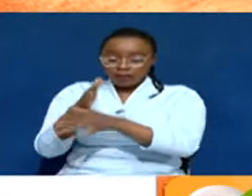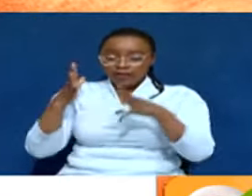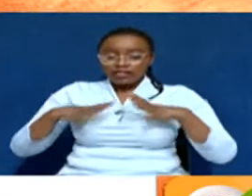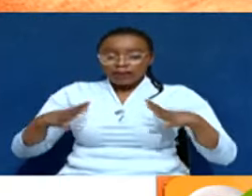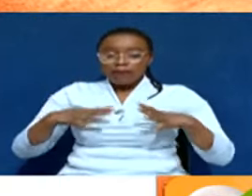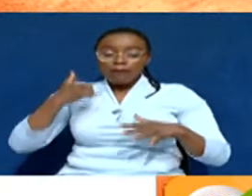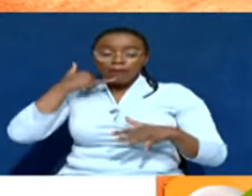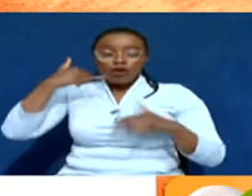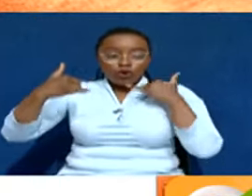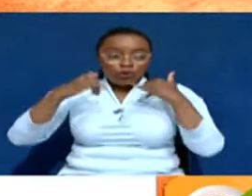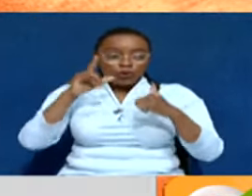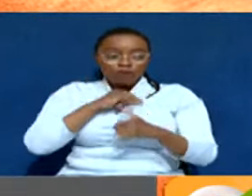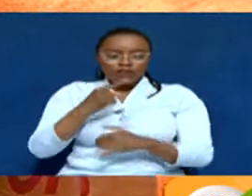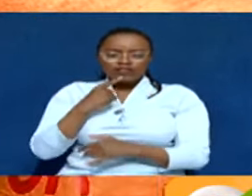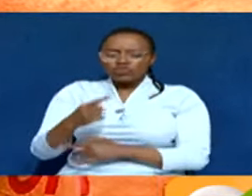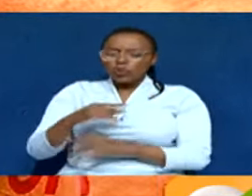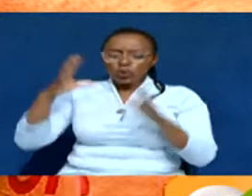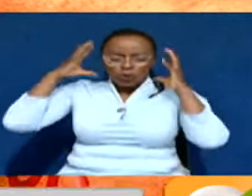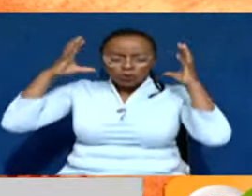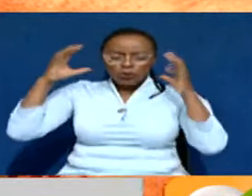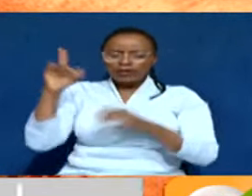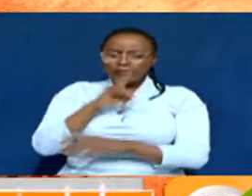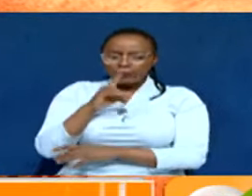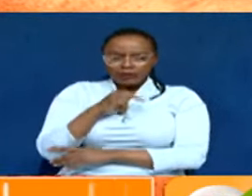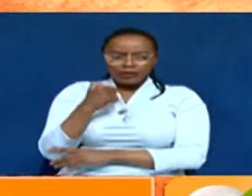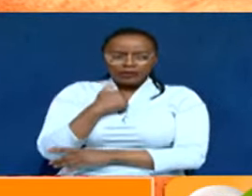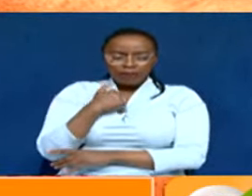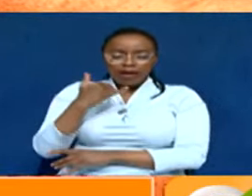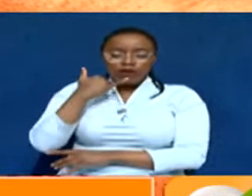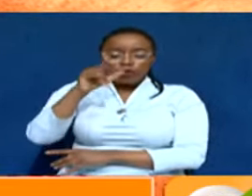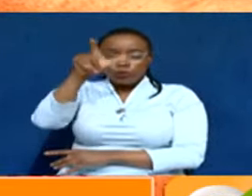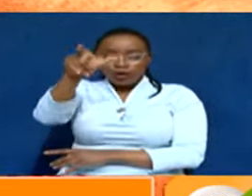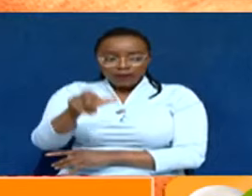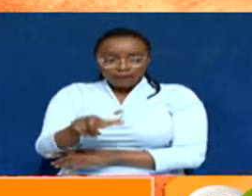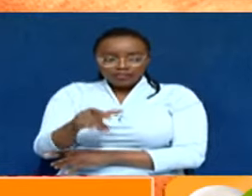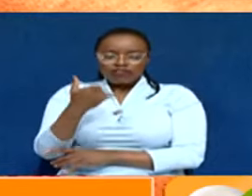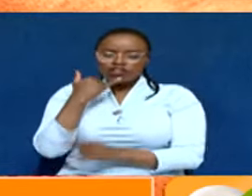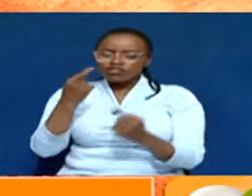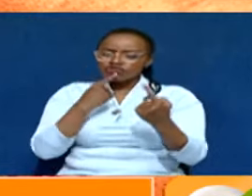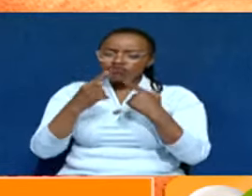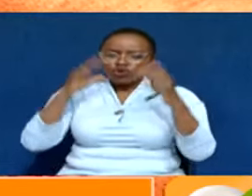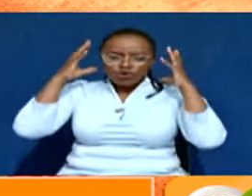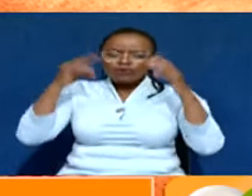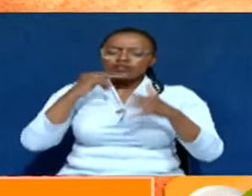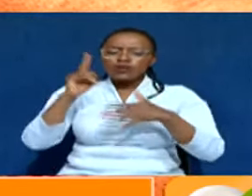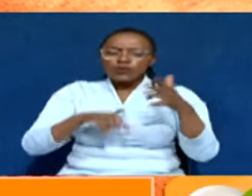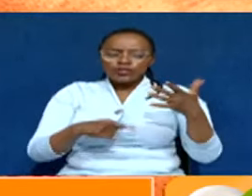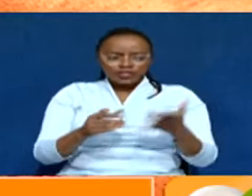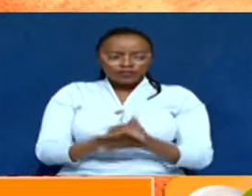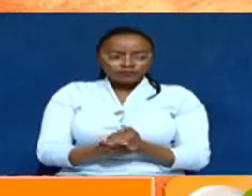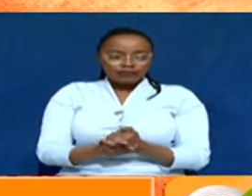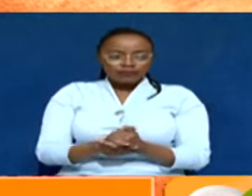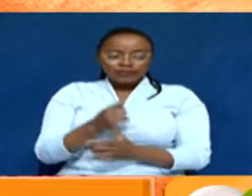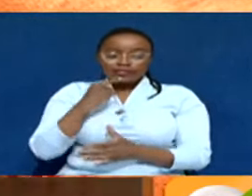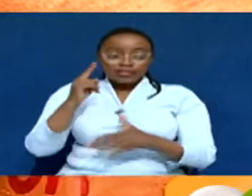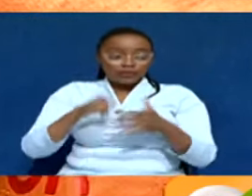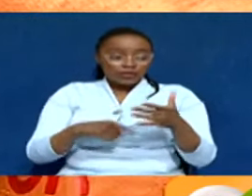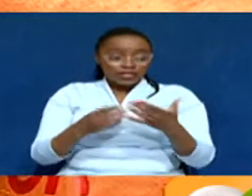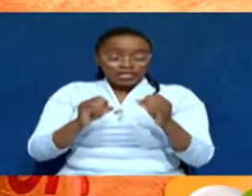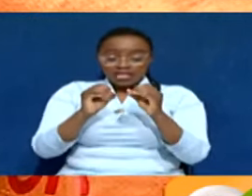there. Aliniongelesha vibaya sana. I call one guy there. Aliniongelesha vibaya. Akasemaje?